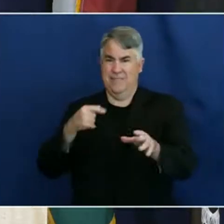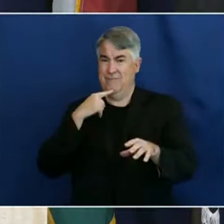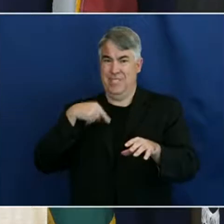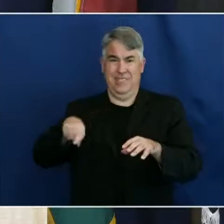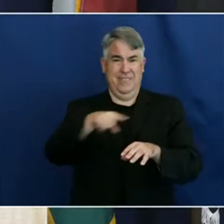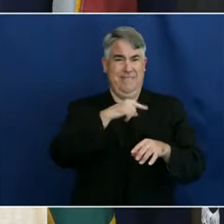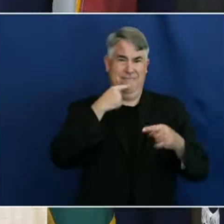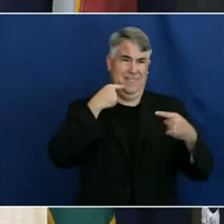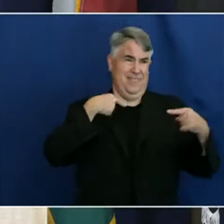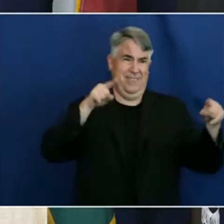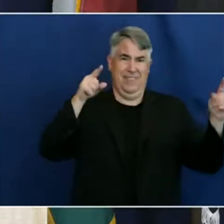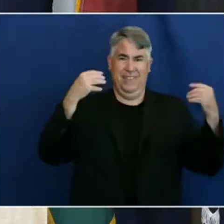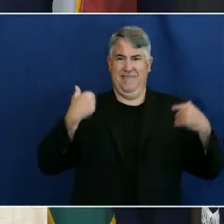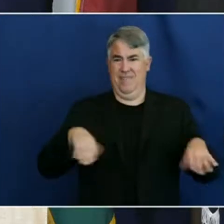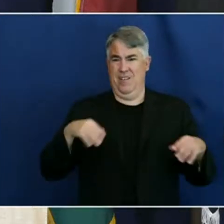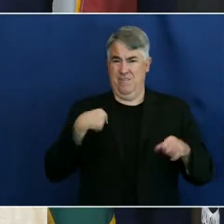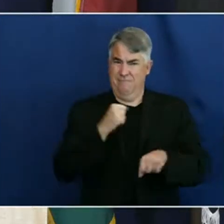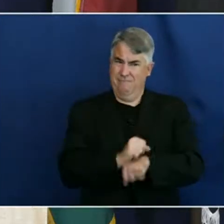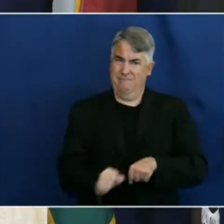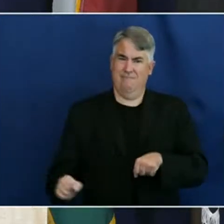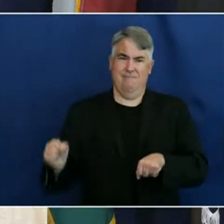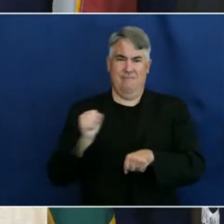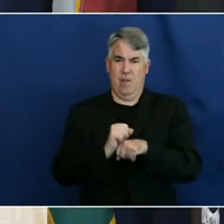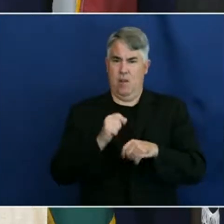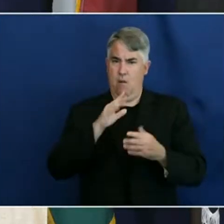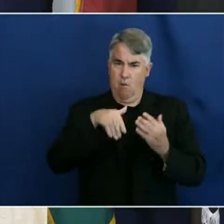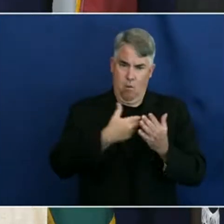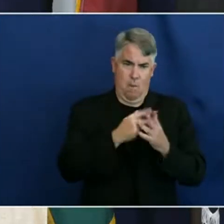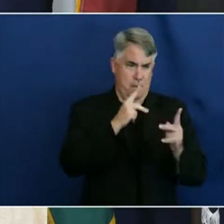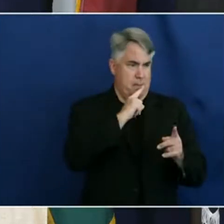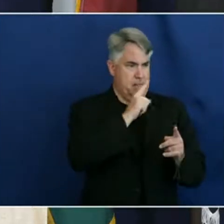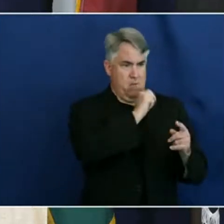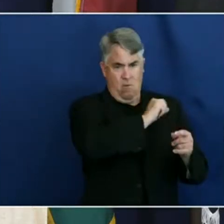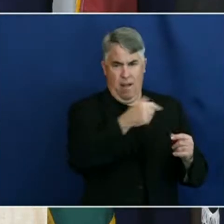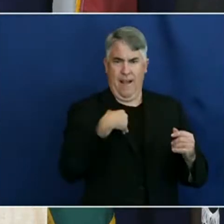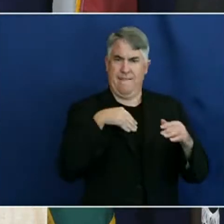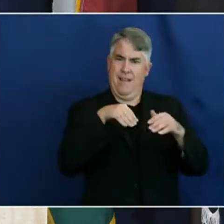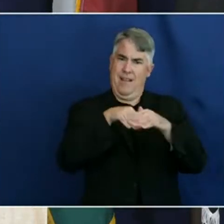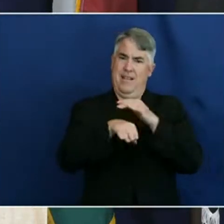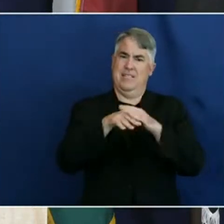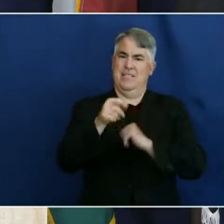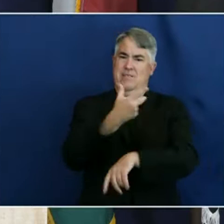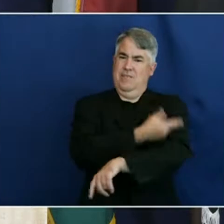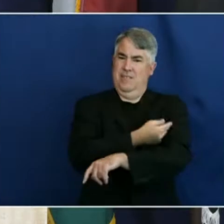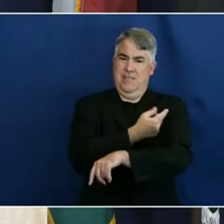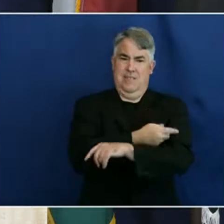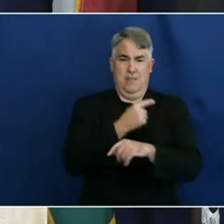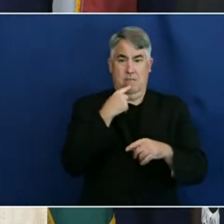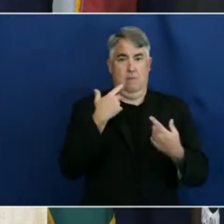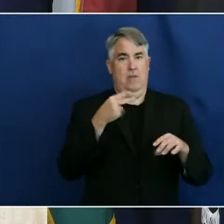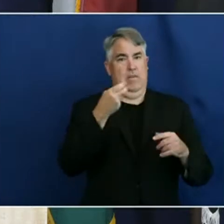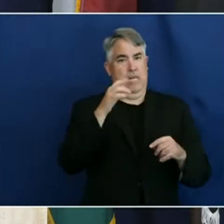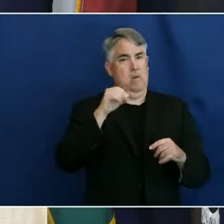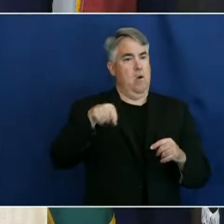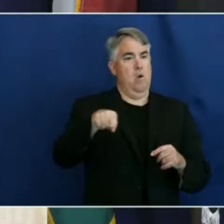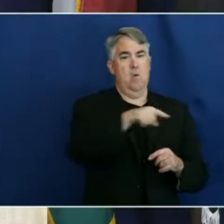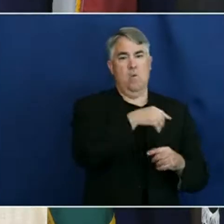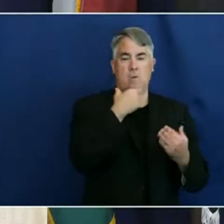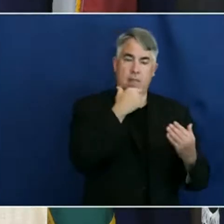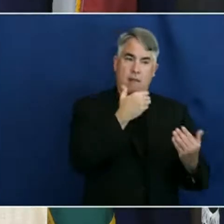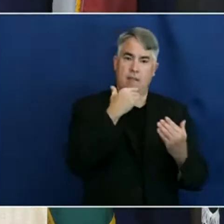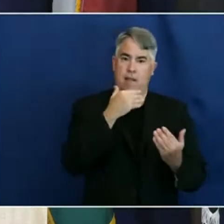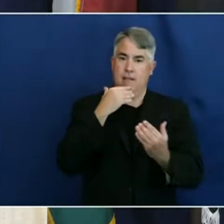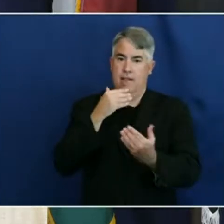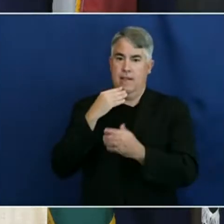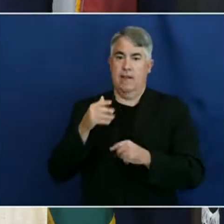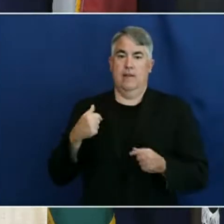accomplished through the work of all of those that are involved. This was a heroic response. Again, we continue to say,